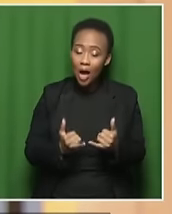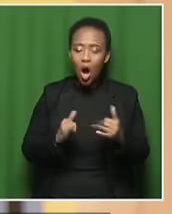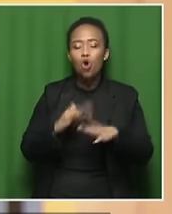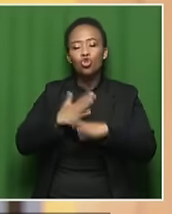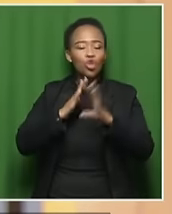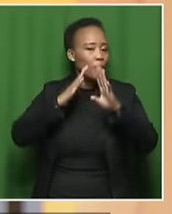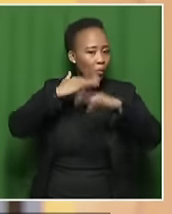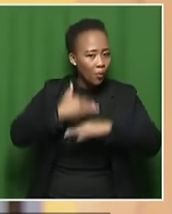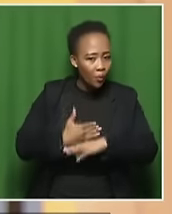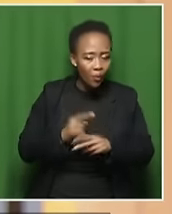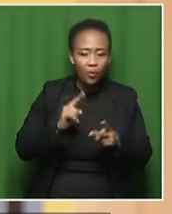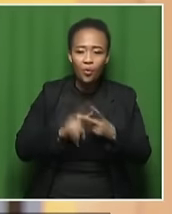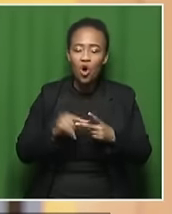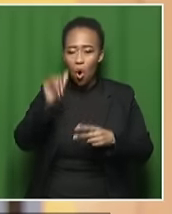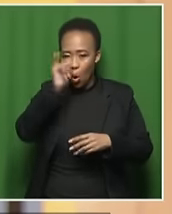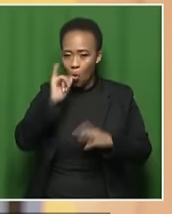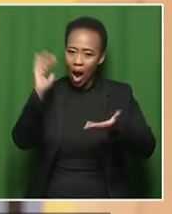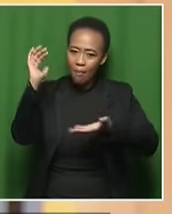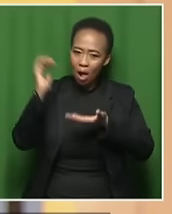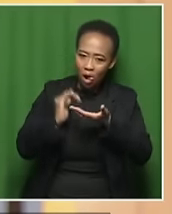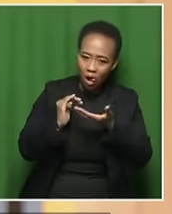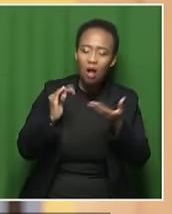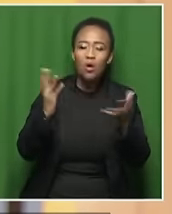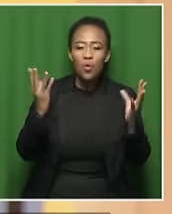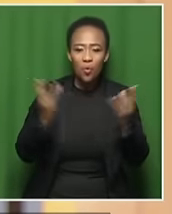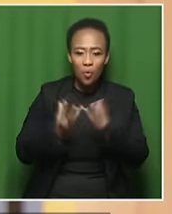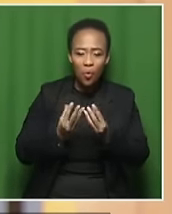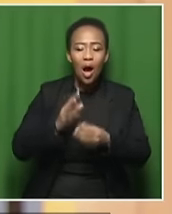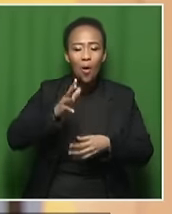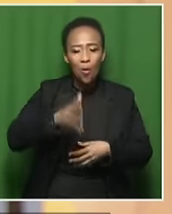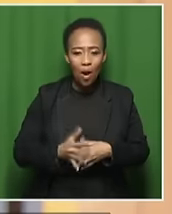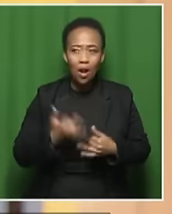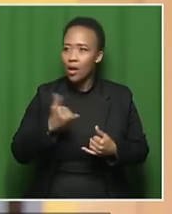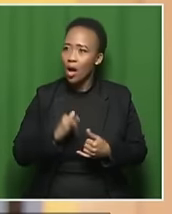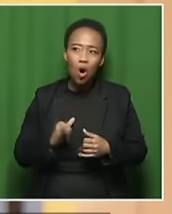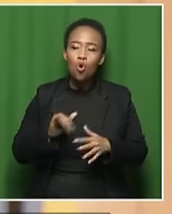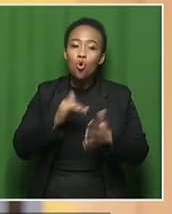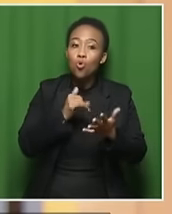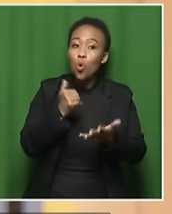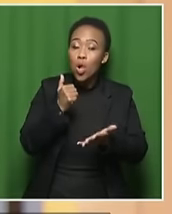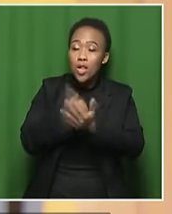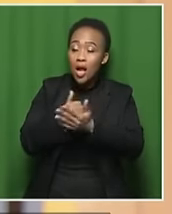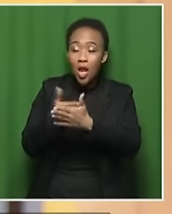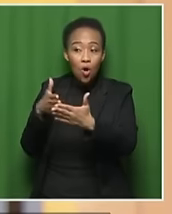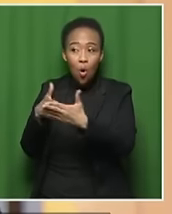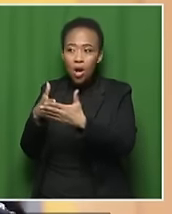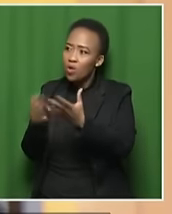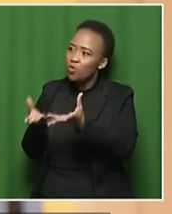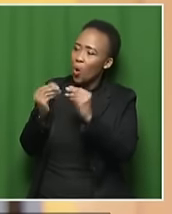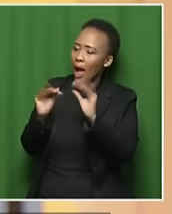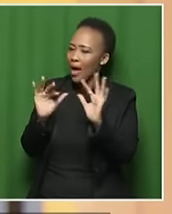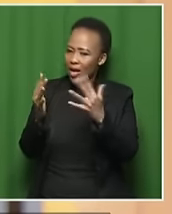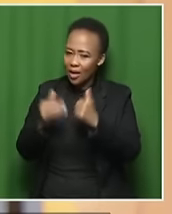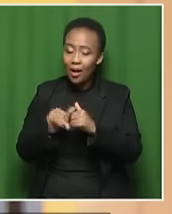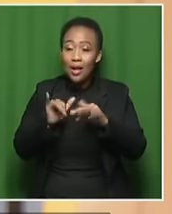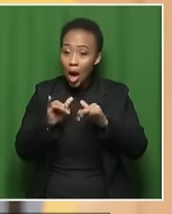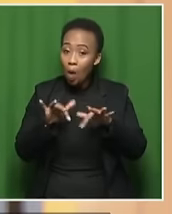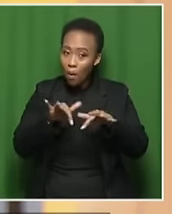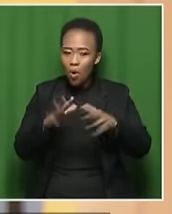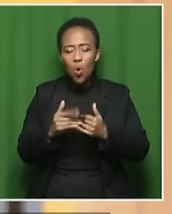That mitigates the issue of uzoyithola kanjani uhlele khoneni. We take our children out of the corners and we go and train